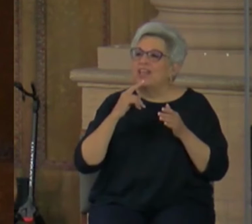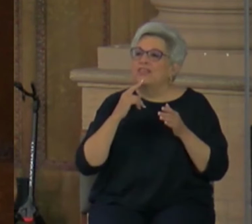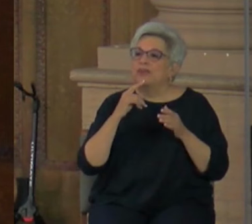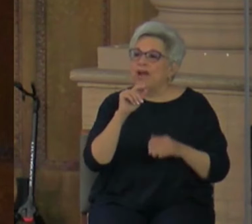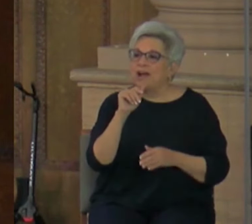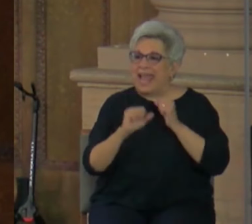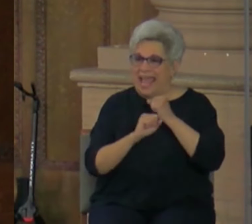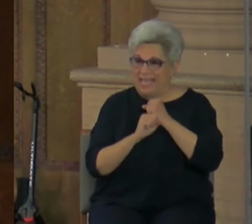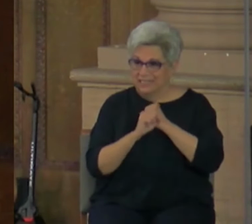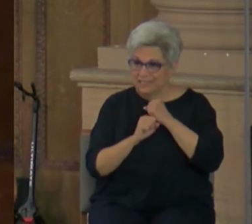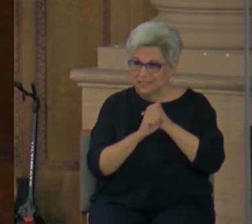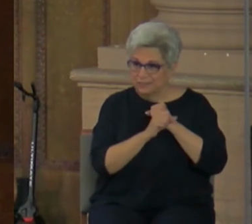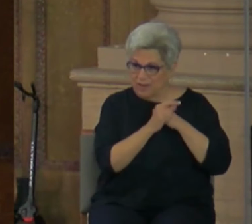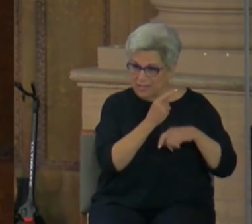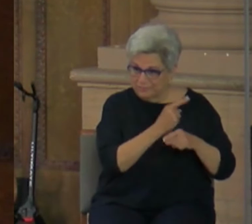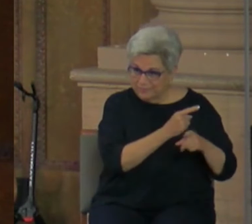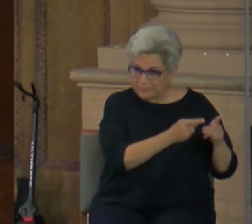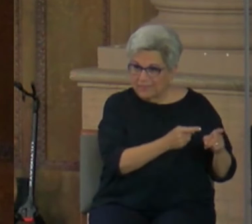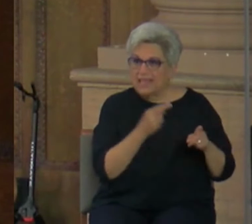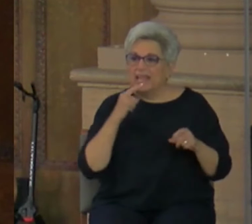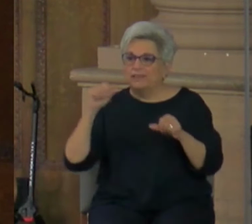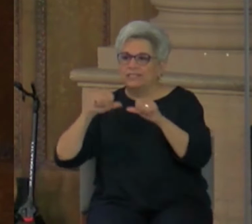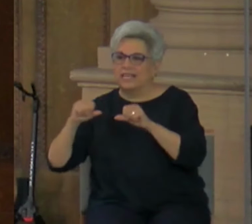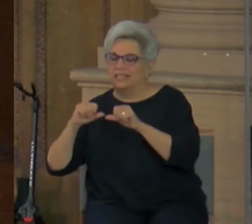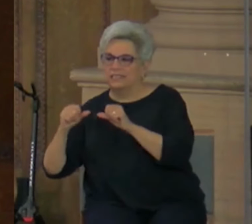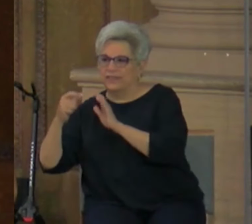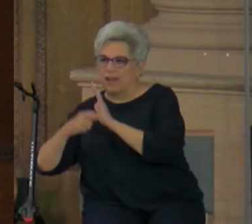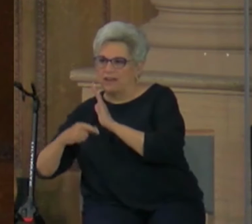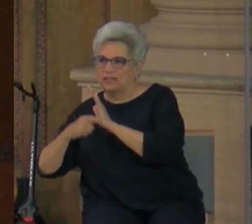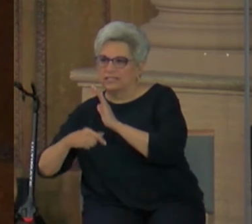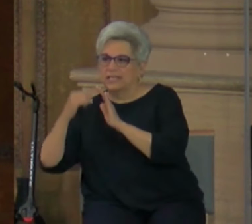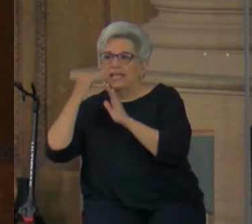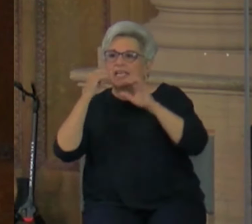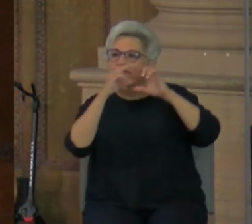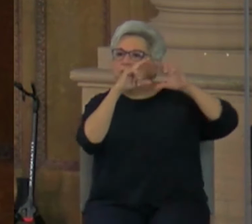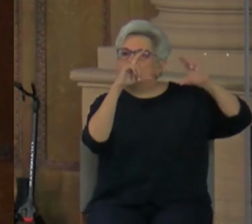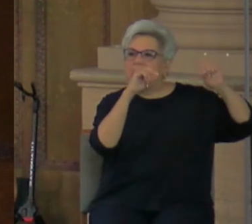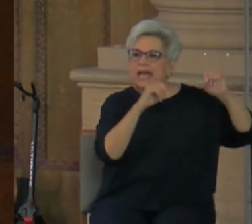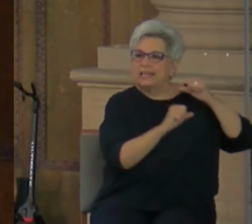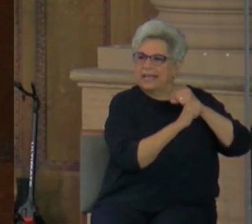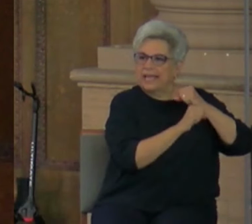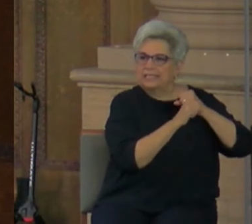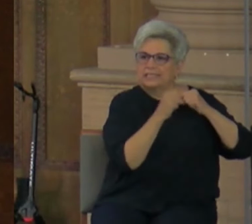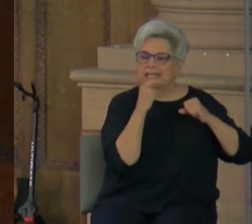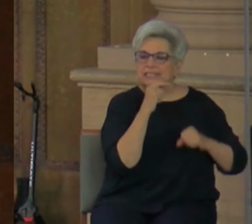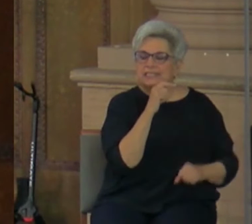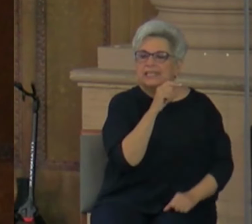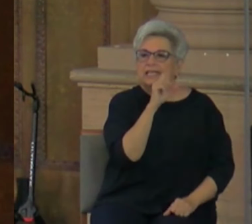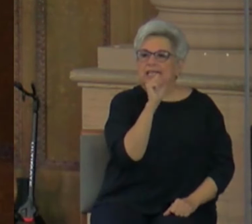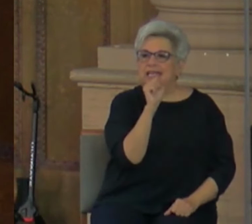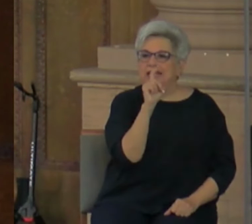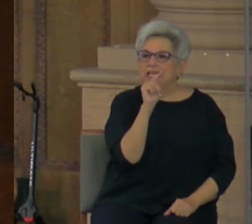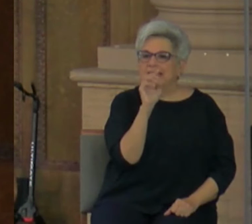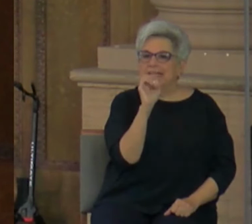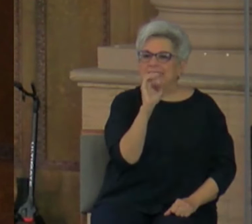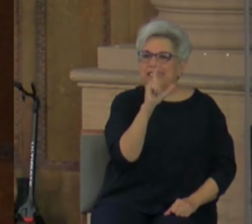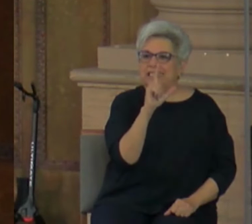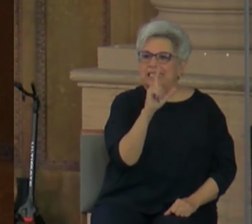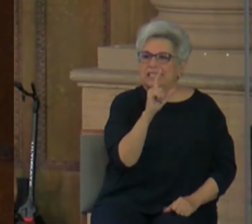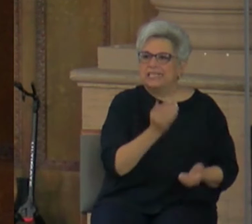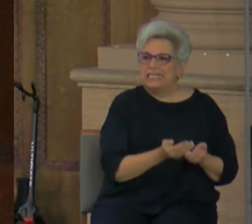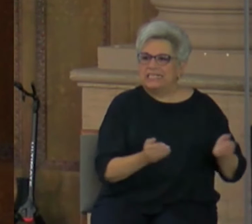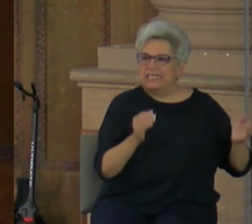also scientific articles. And if the headline in a classified ad says, "Steel sinks," then we know what that